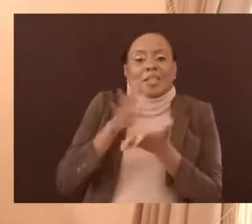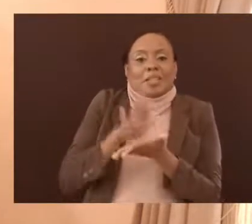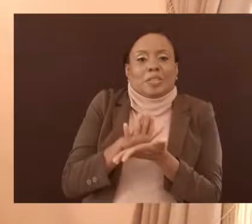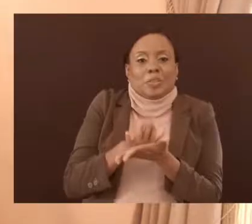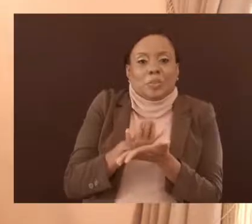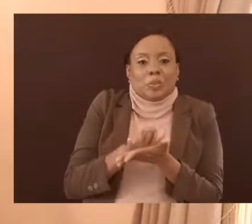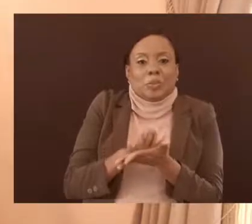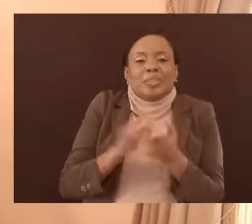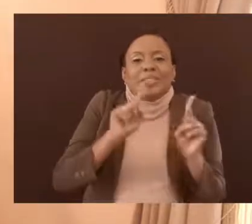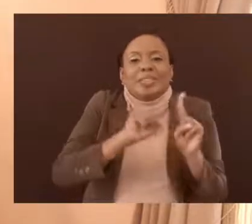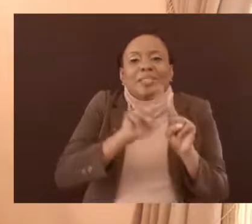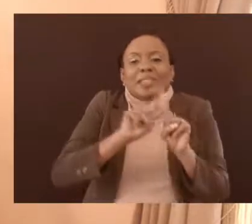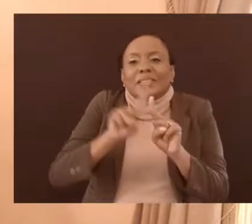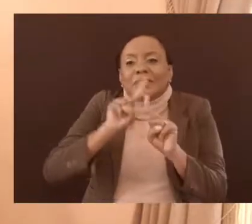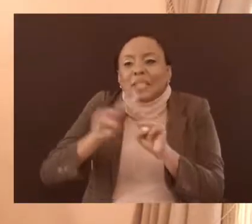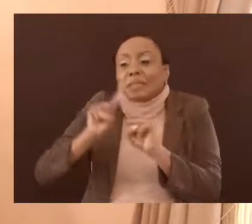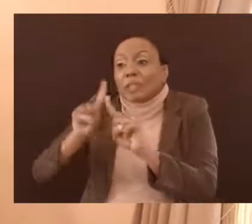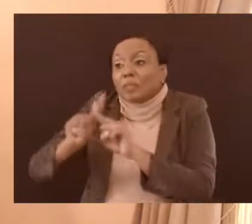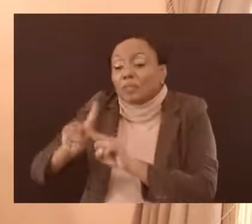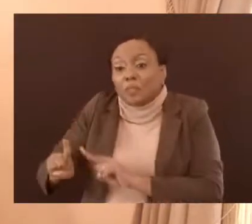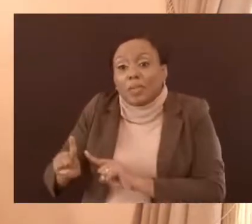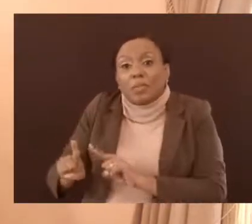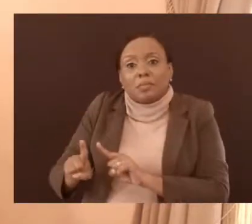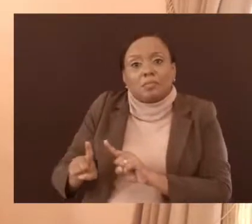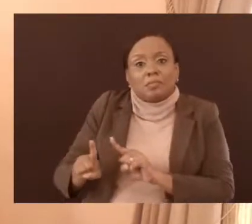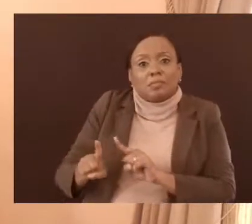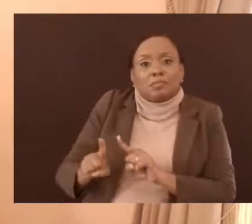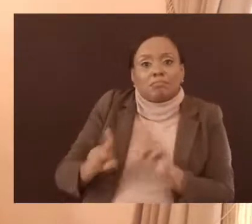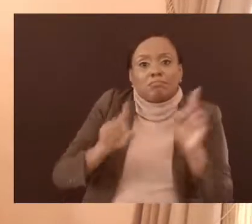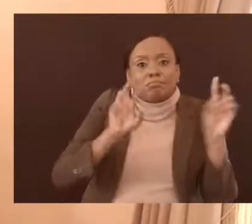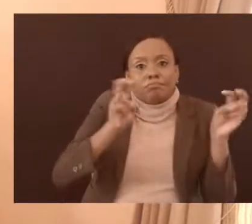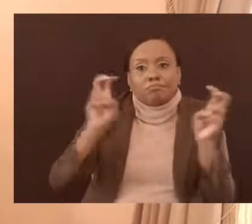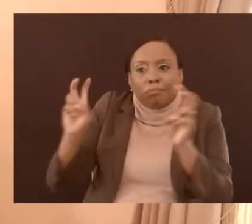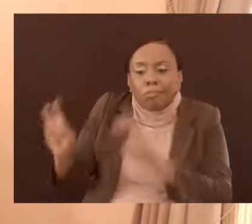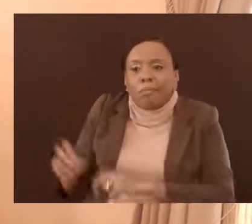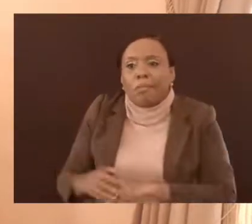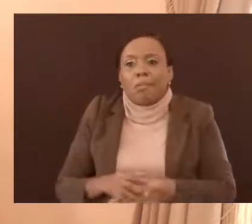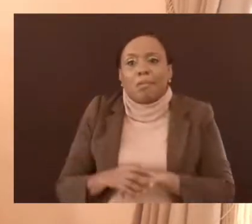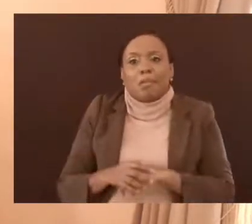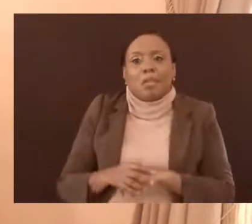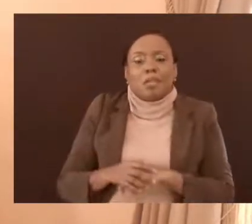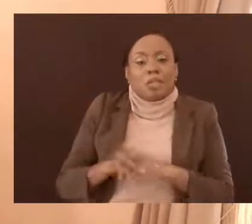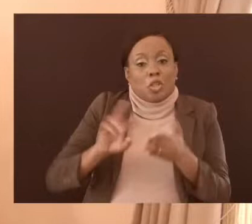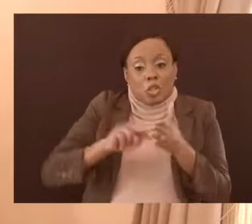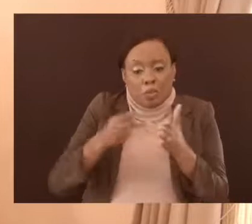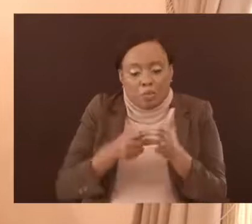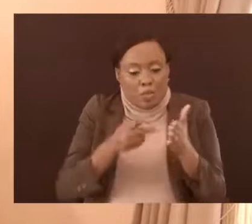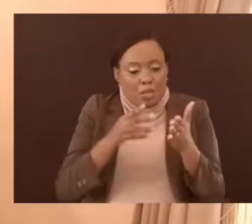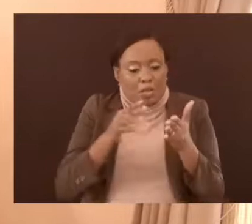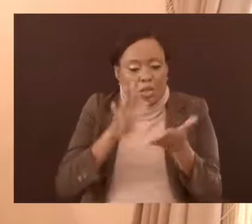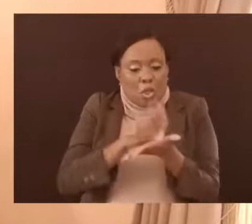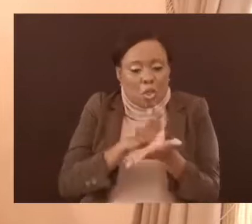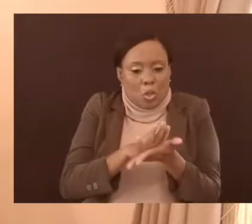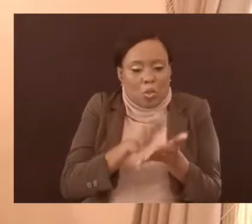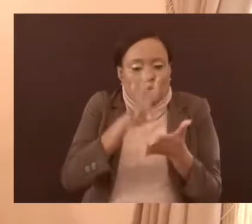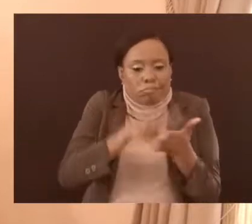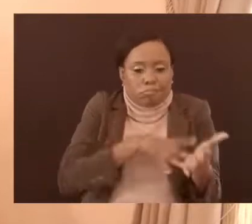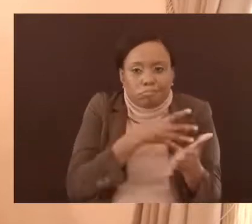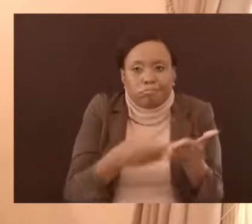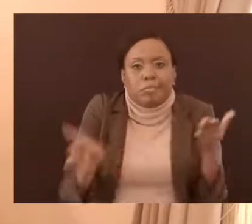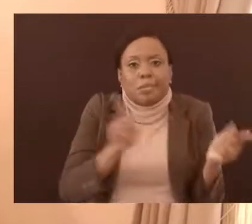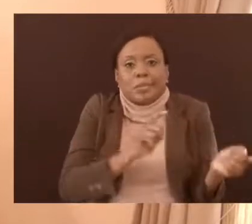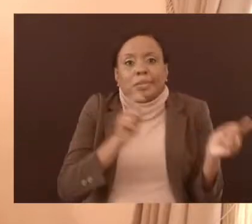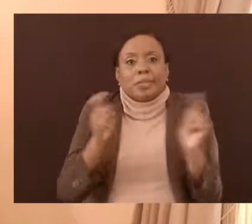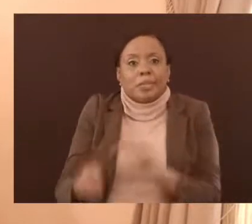of the school. And therefore, curriculum reform is going to be a critical plank of what